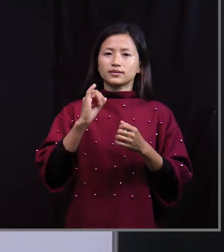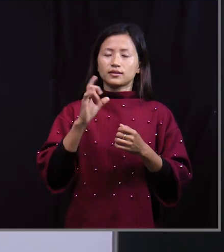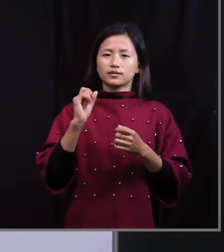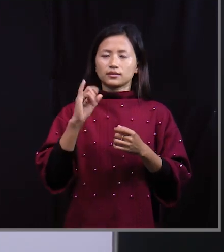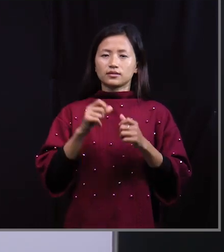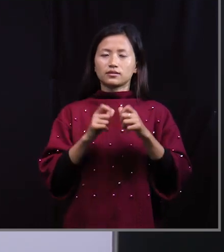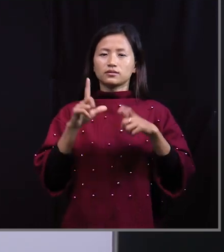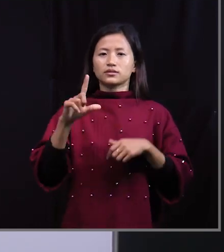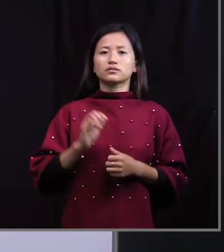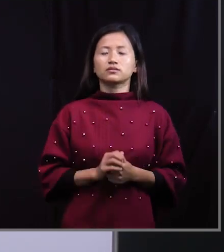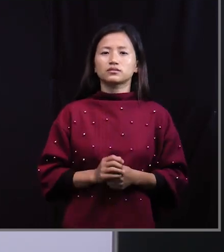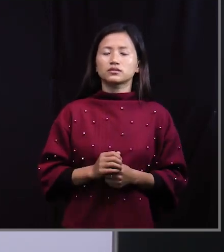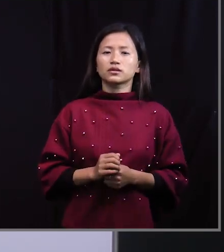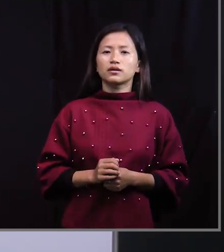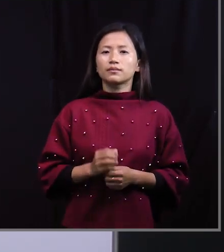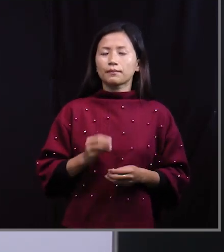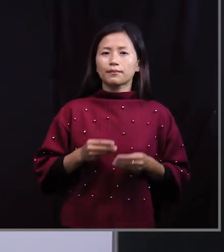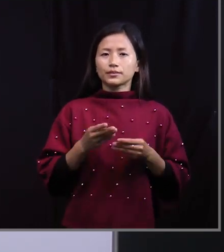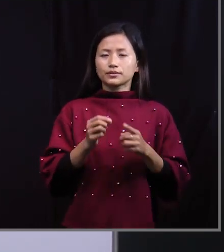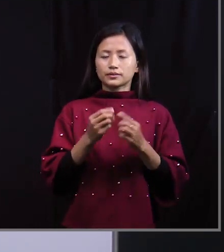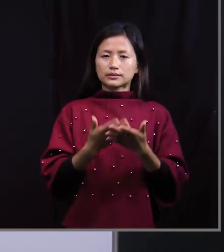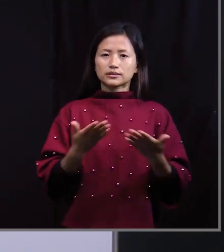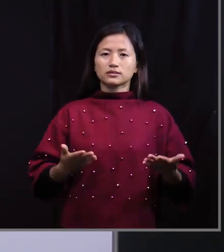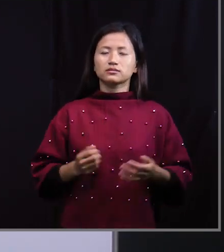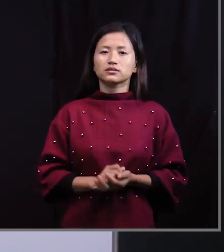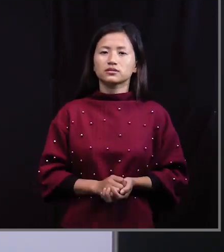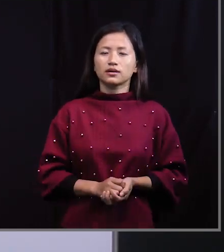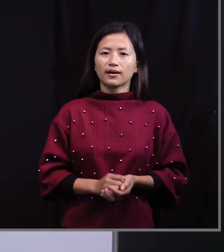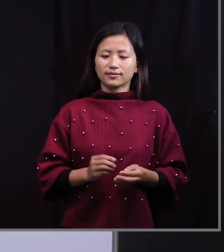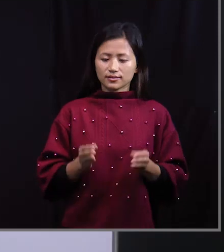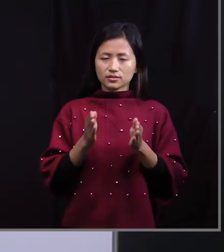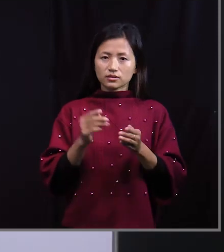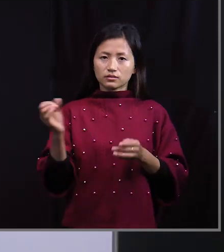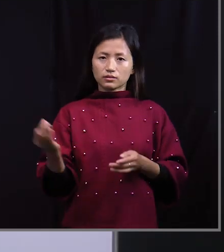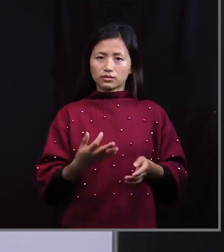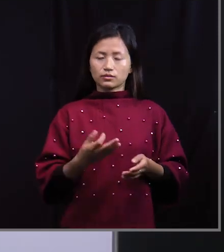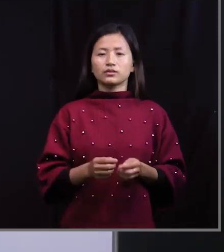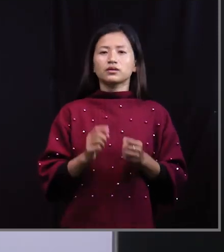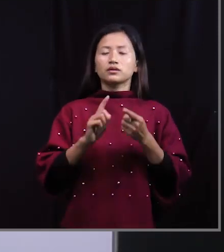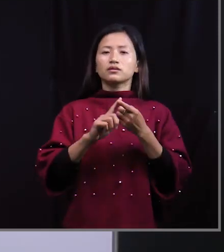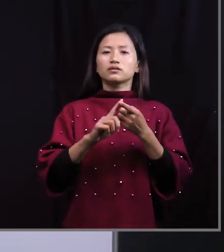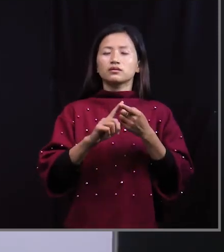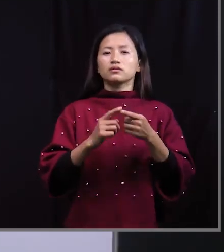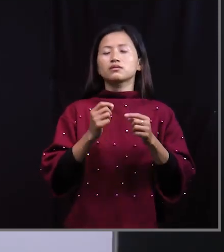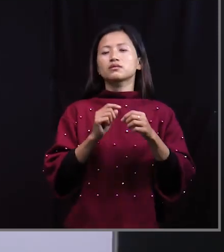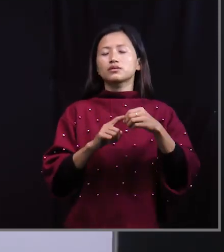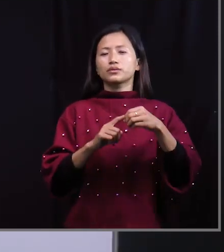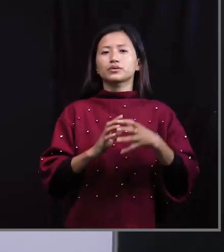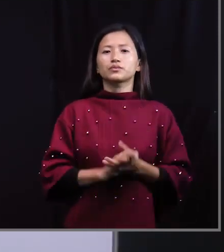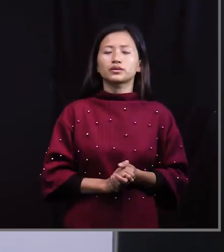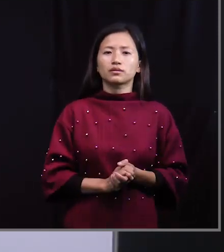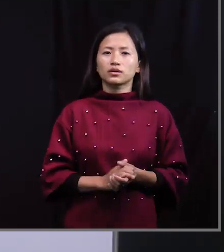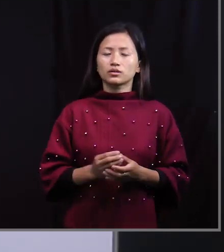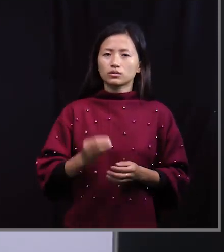new technologies and new methods of production and new equipments. So technological change also, as